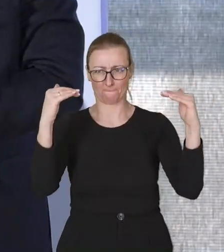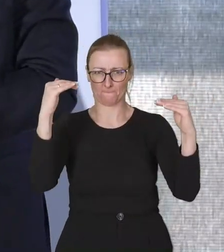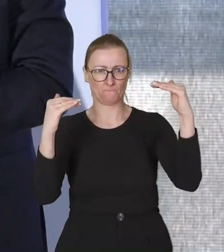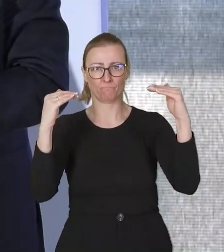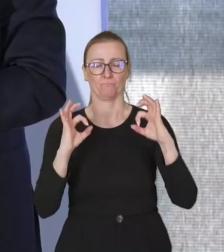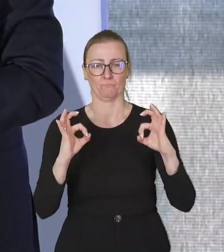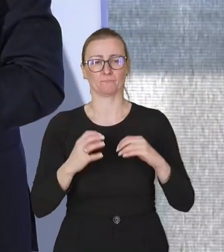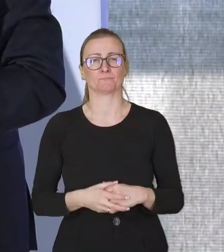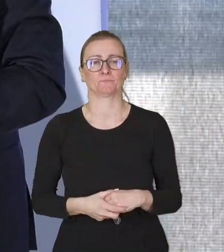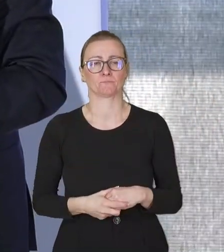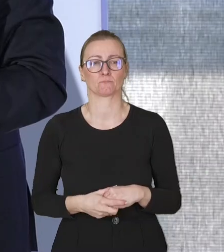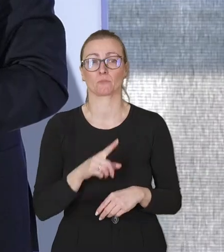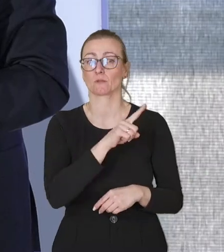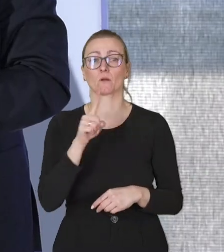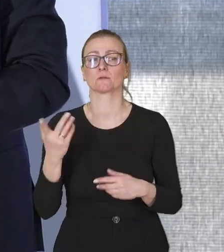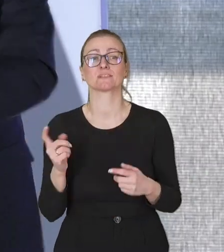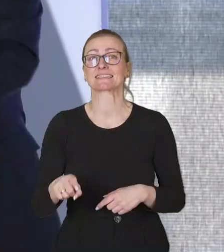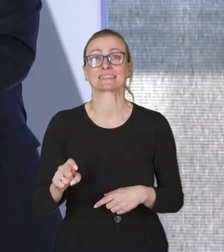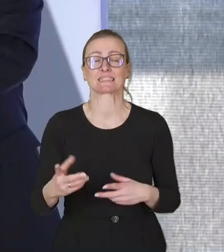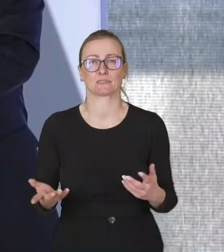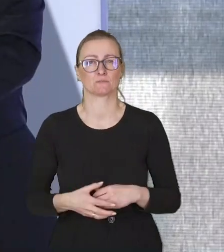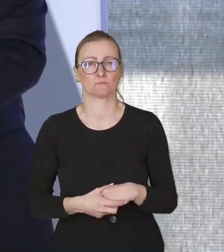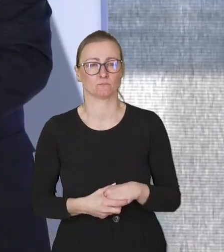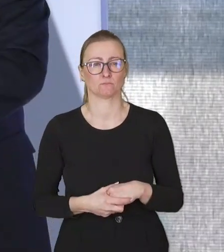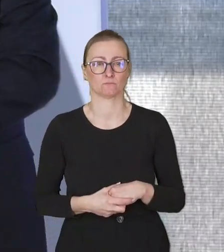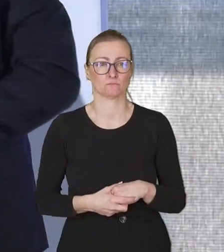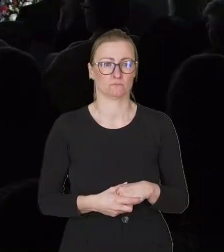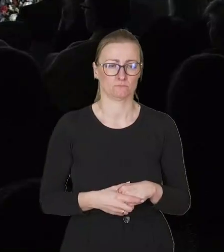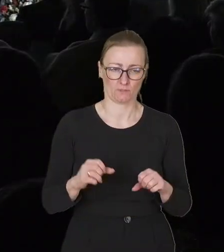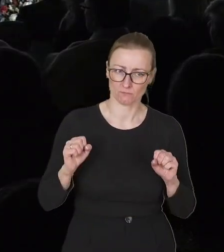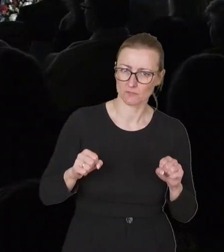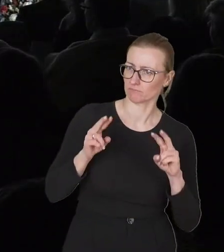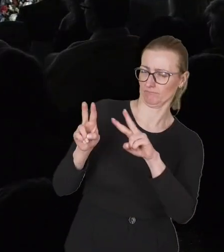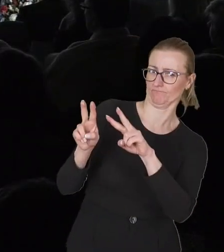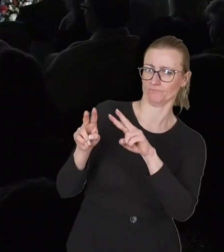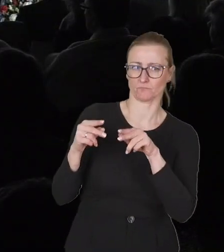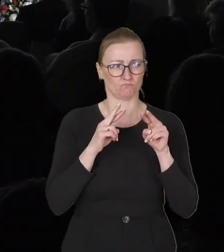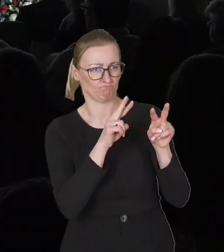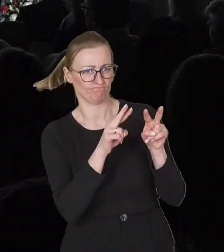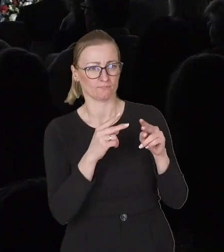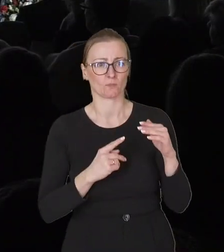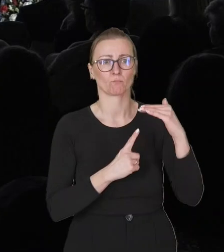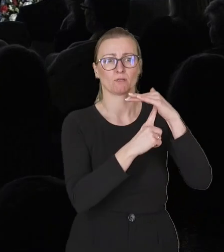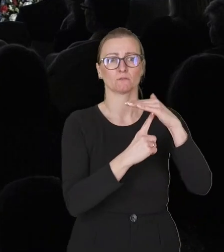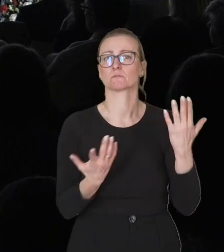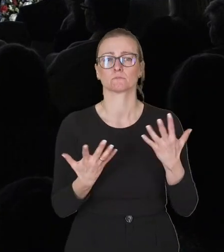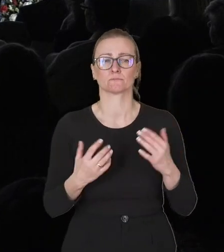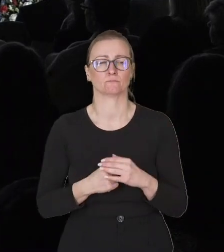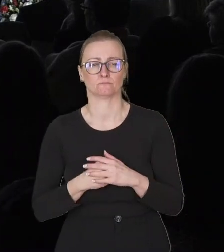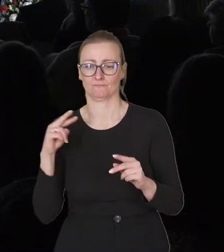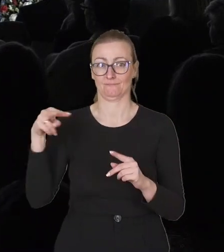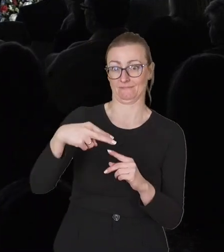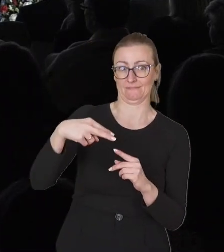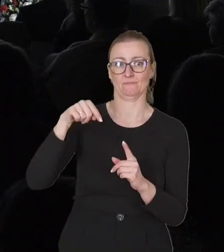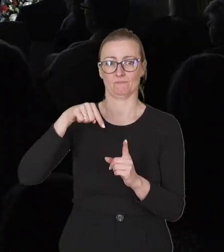and central perspective. Having all this in mind,